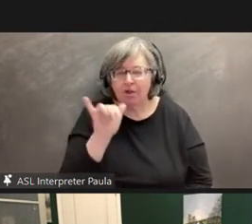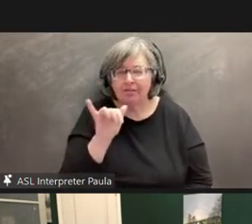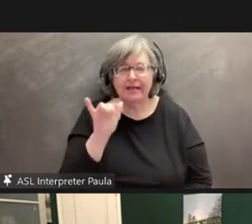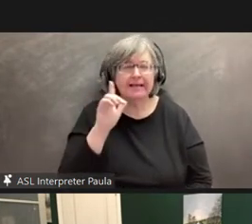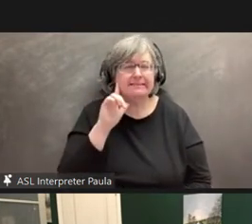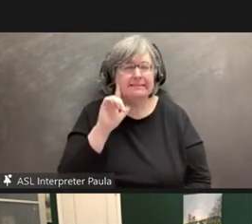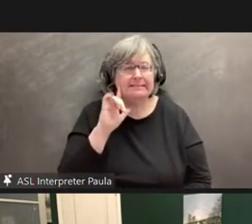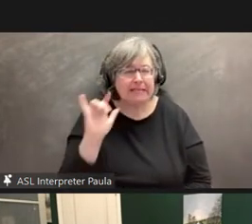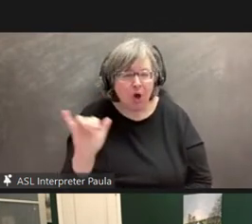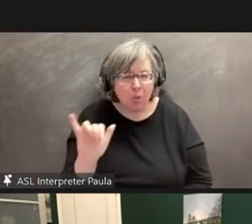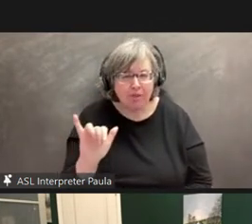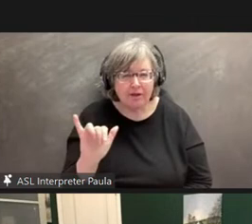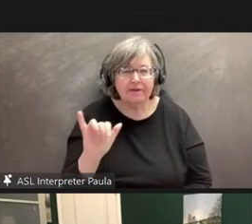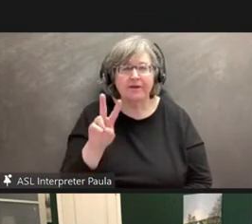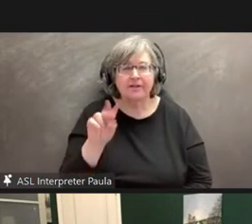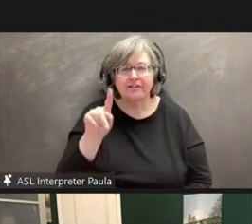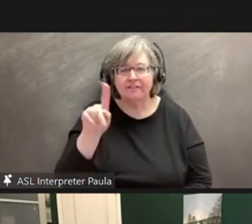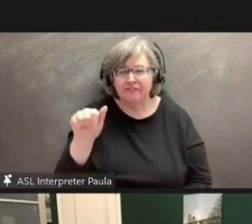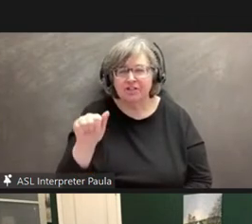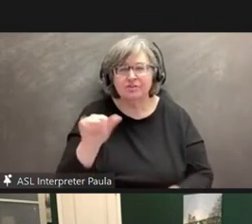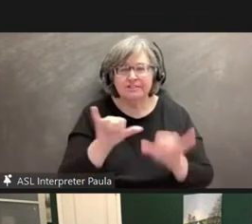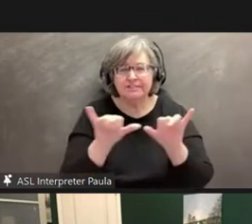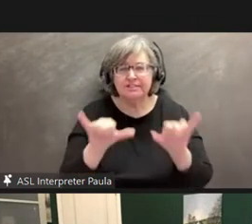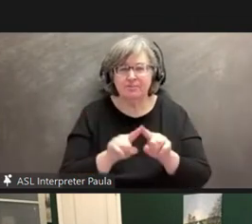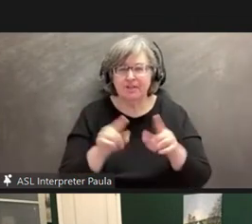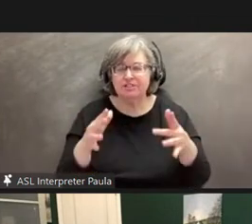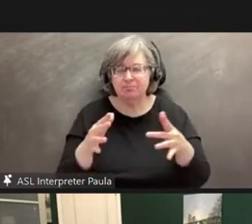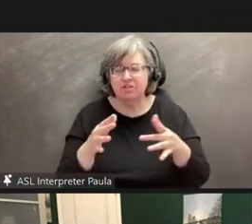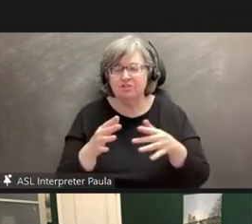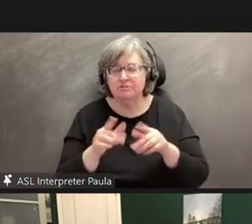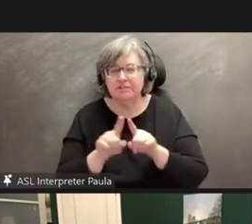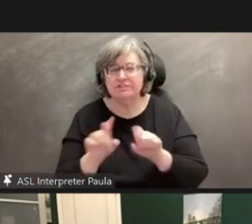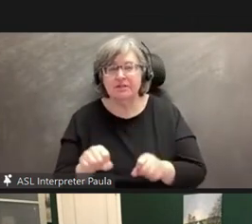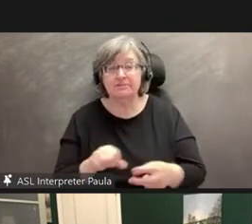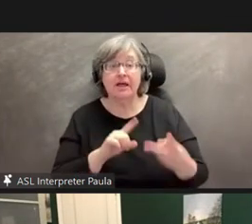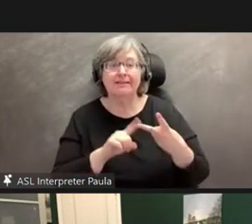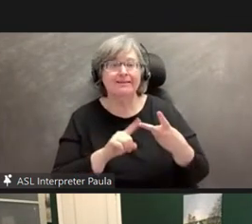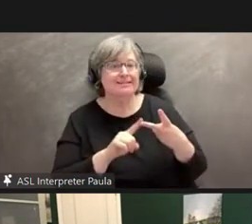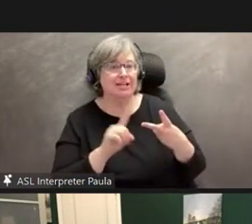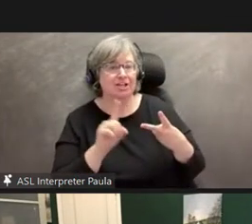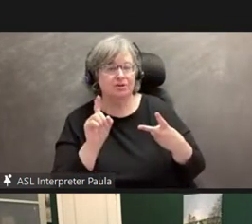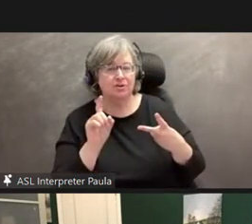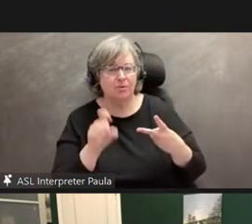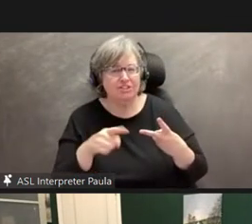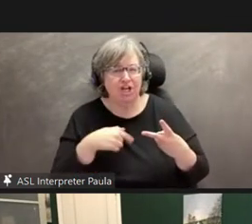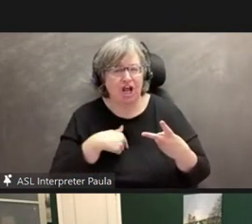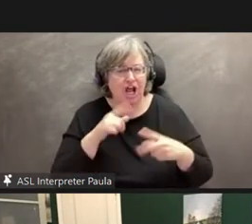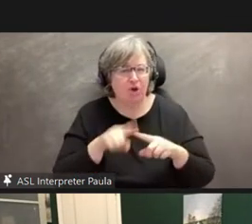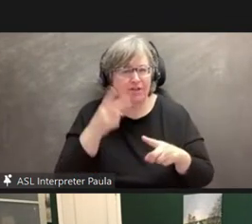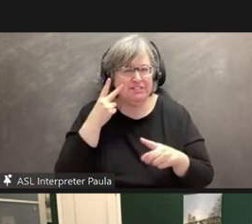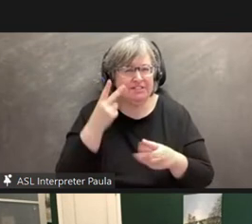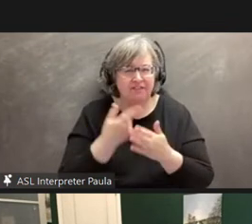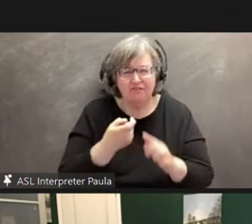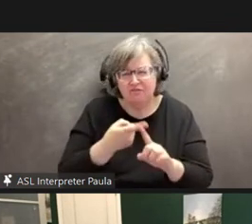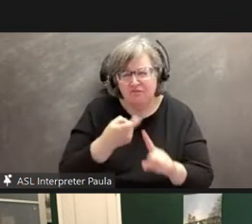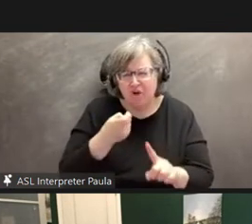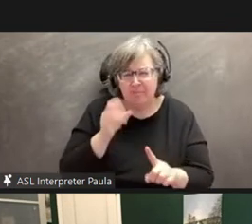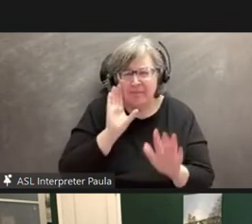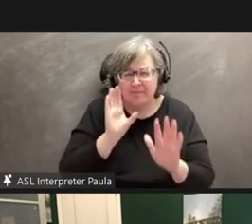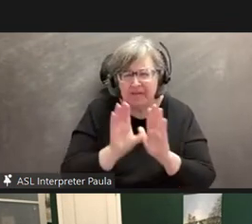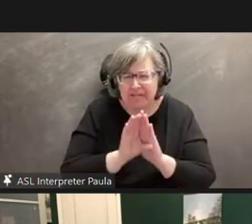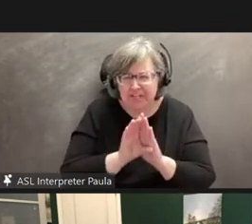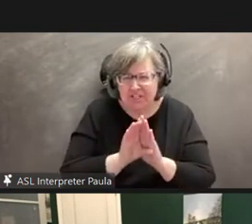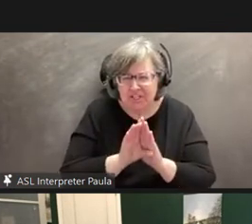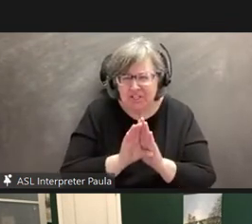can. Thank you. And my quick second question is, I couldn't quite tell from the picture, but is